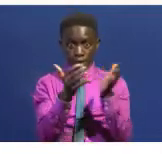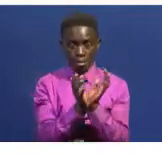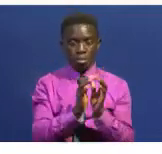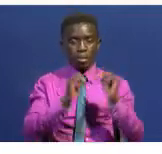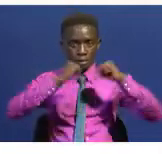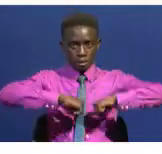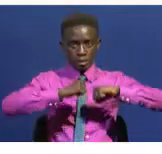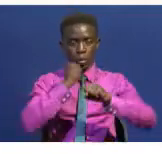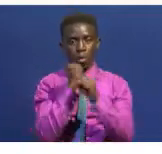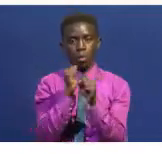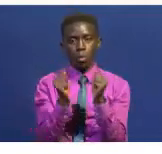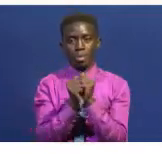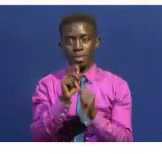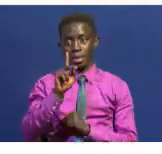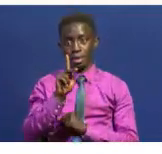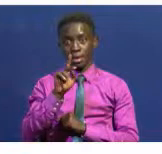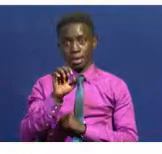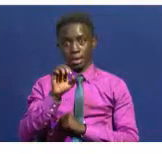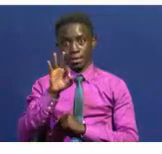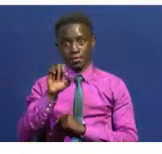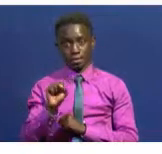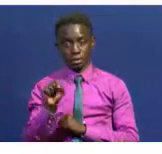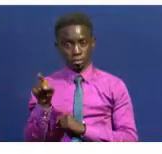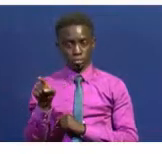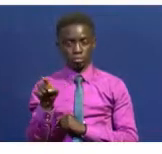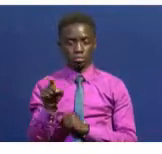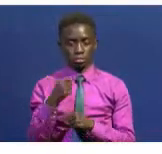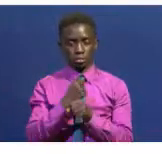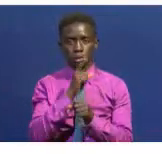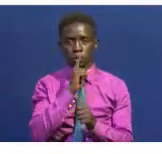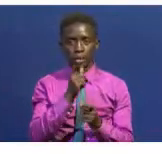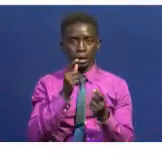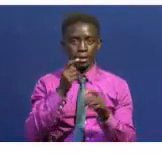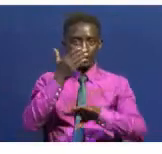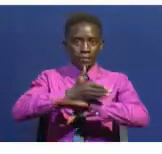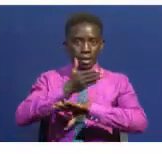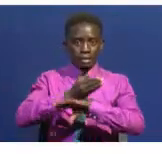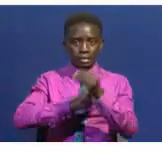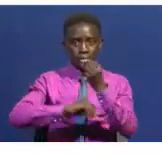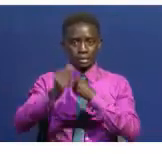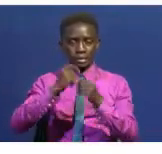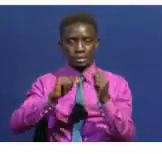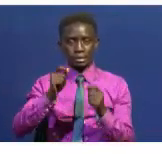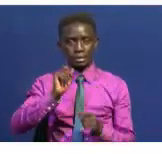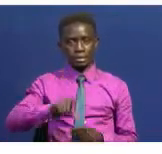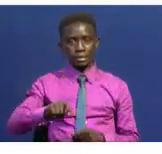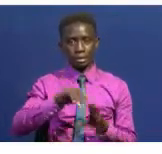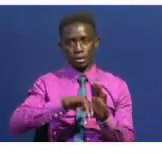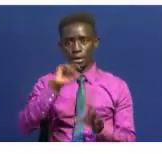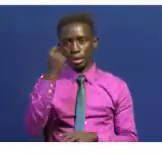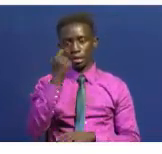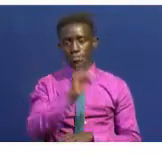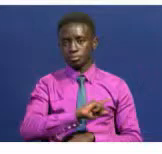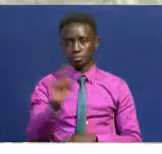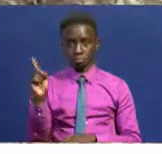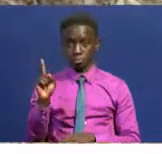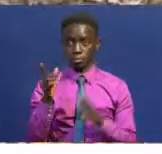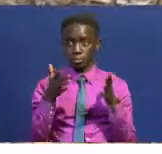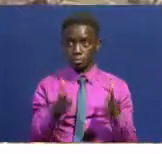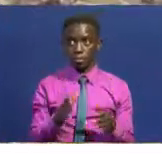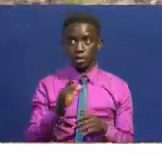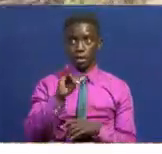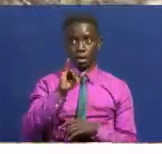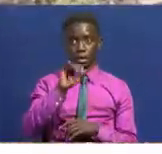with KEPHIS to ensure that no fake seeds are being sold in agrovets in the country. Imenti North Deputy County